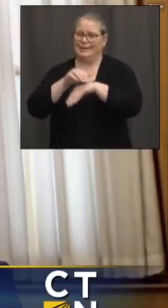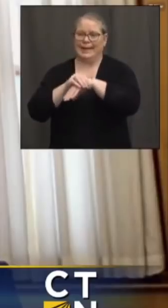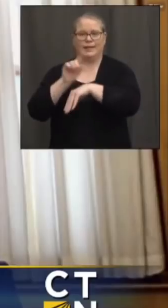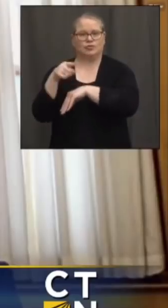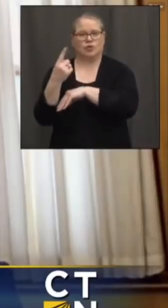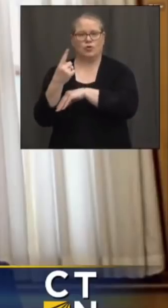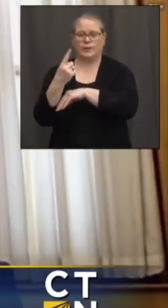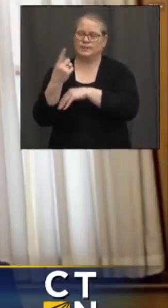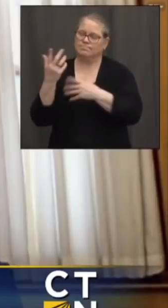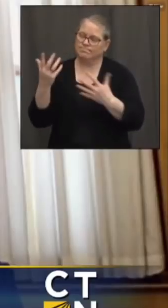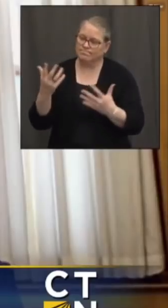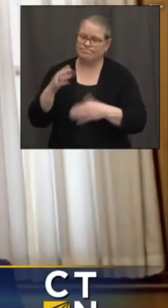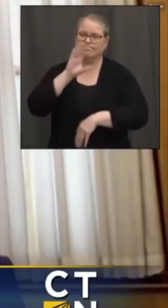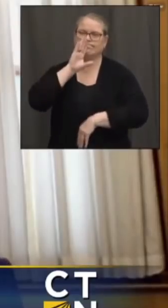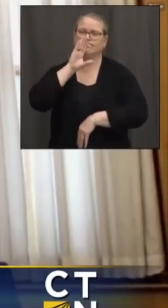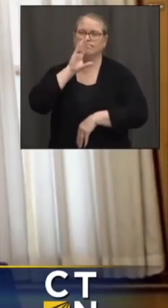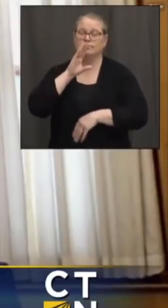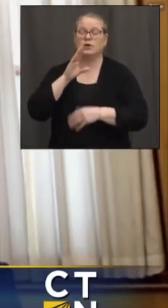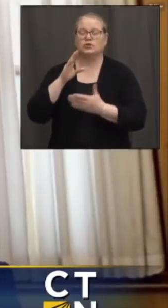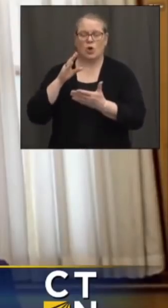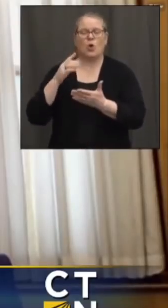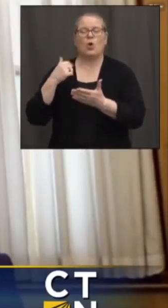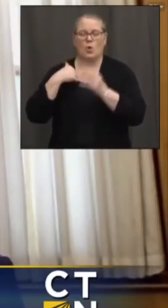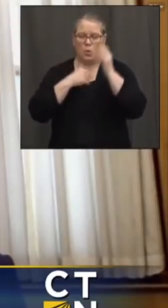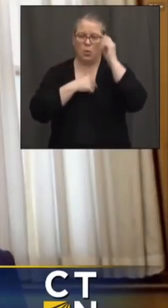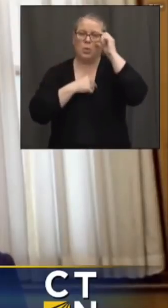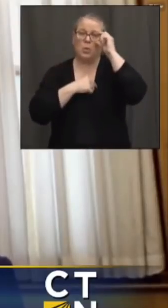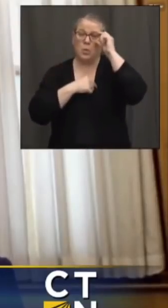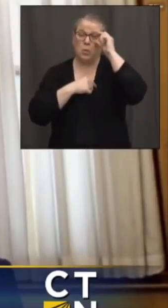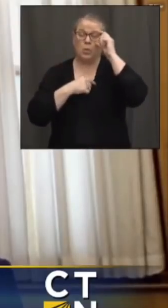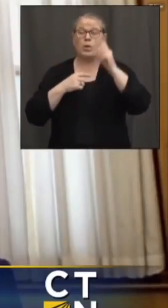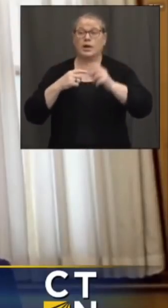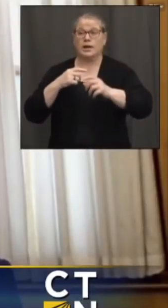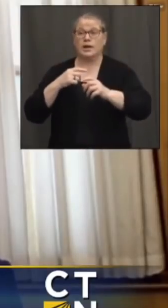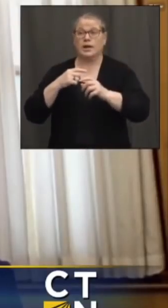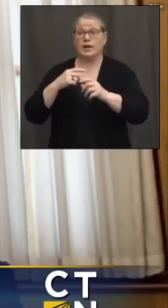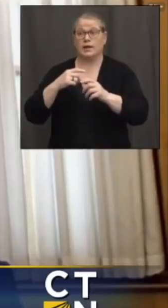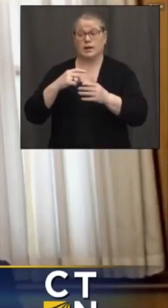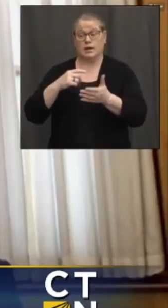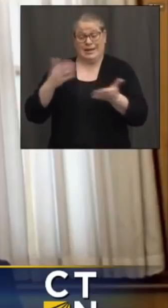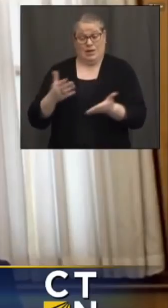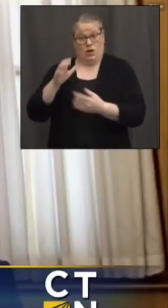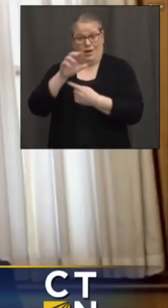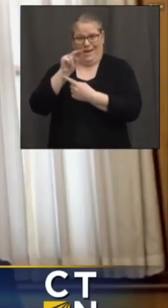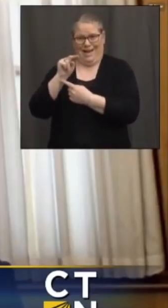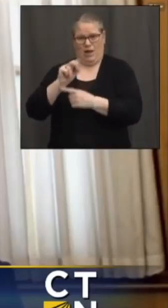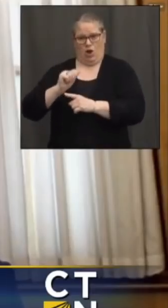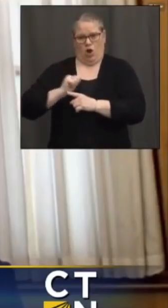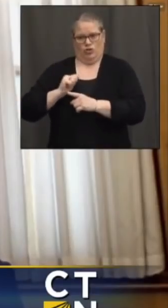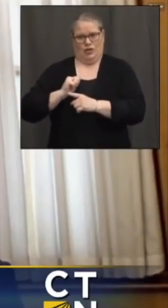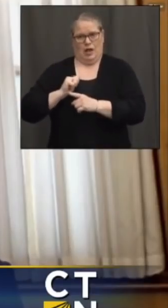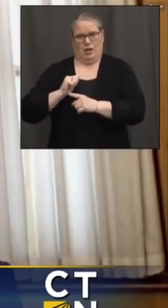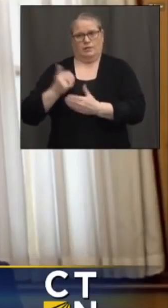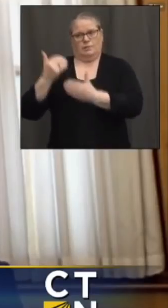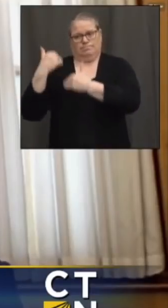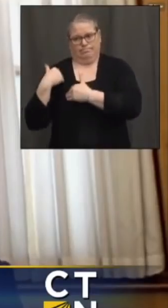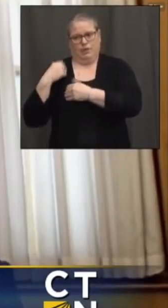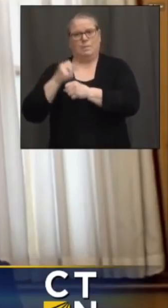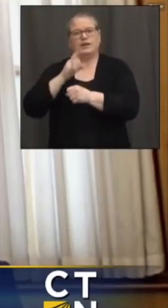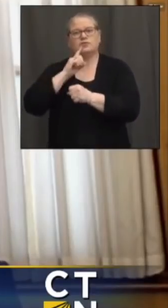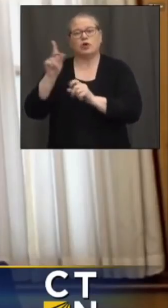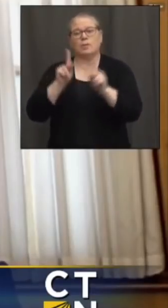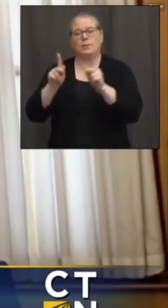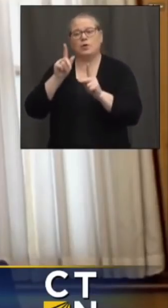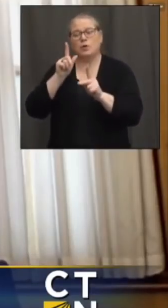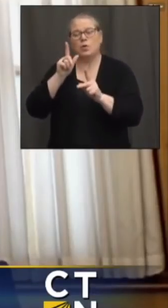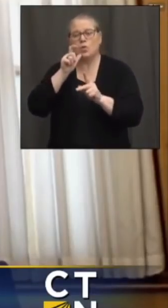why we took actions to ensure that non-native English speakers had plenty of other options. So a lot of our large providers are doing